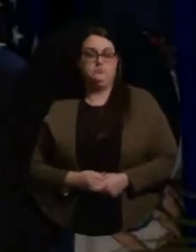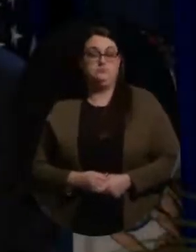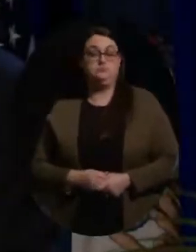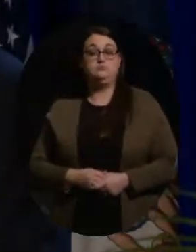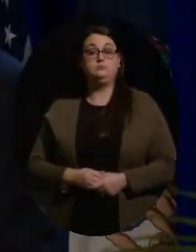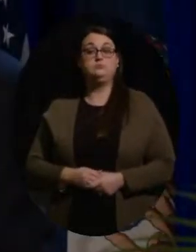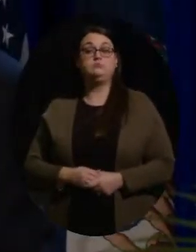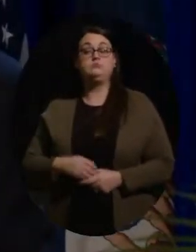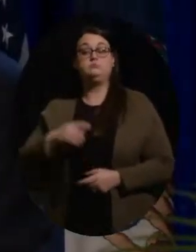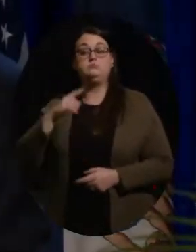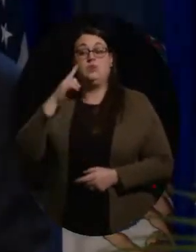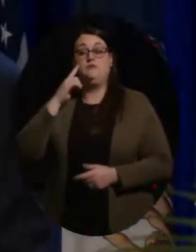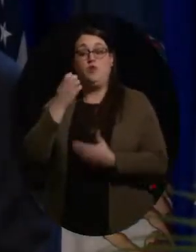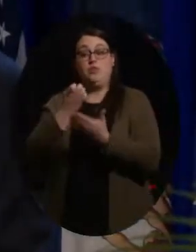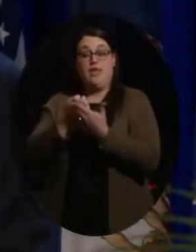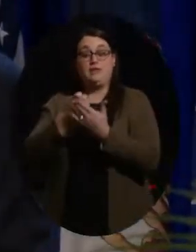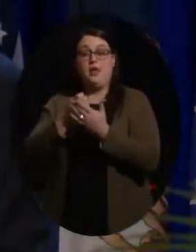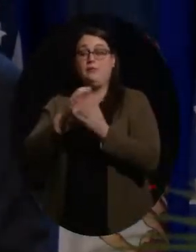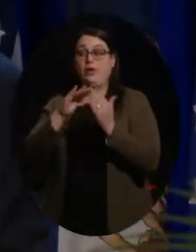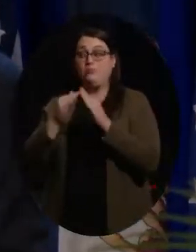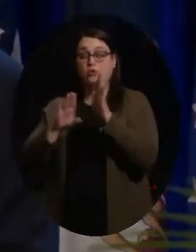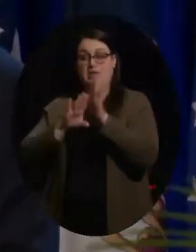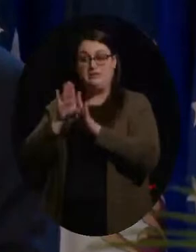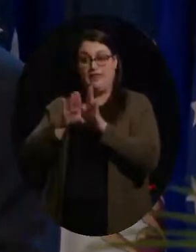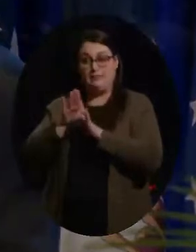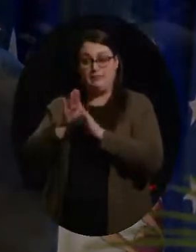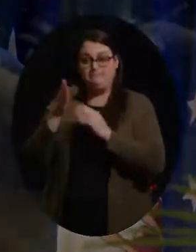Sharon Ebert for Economic and Community Development.